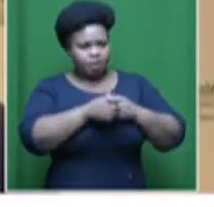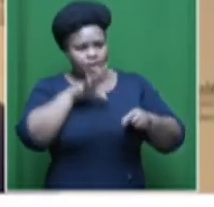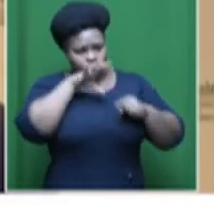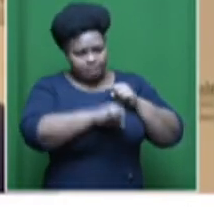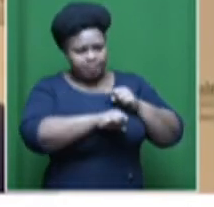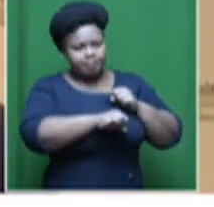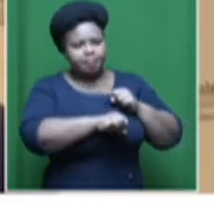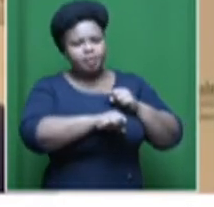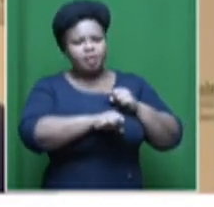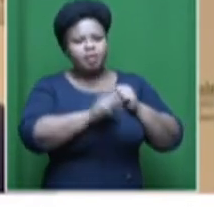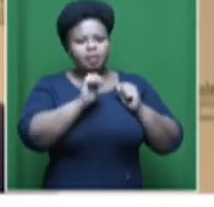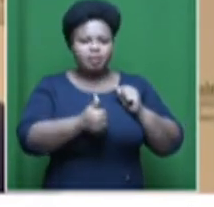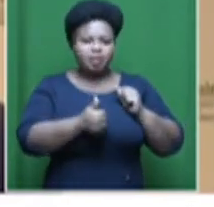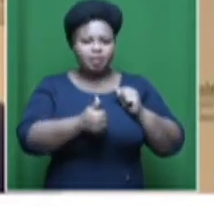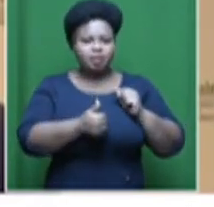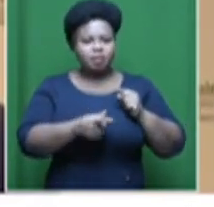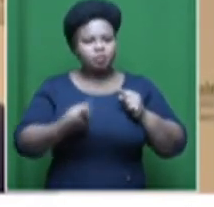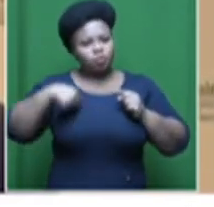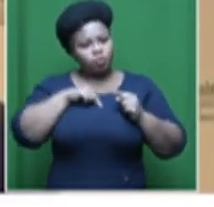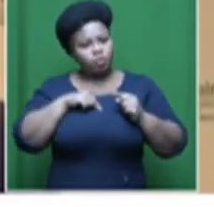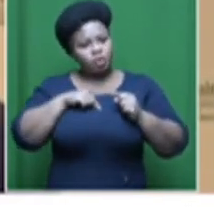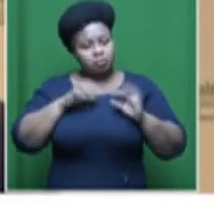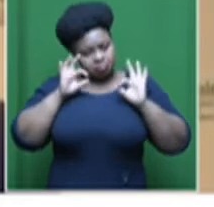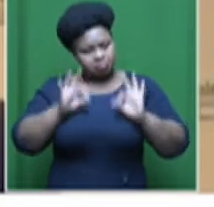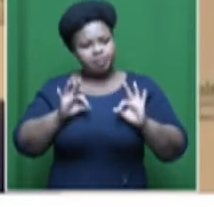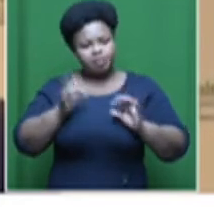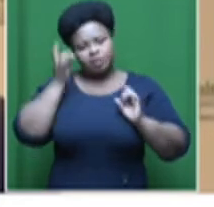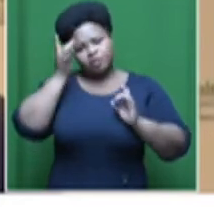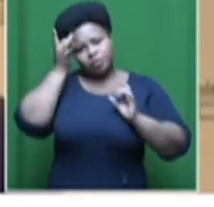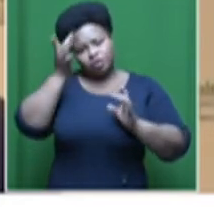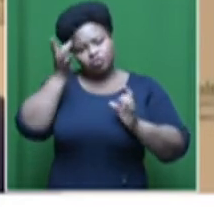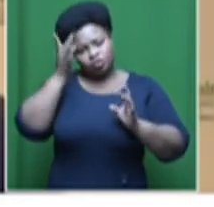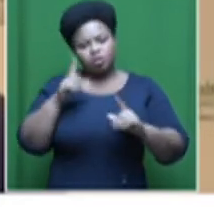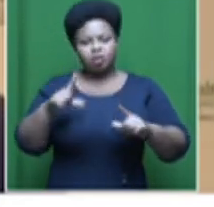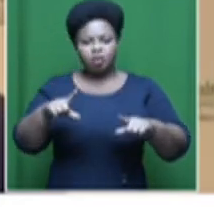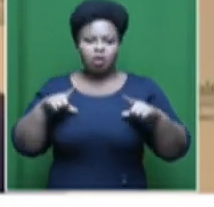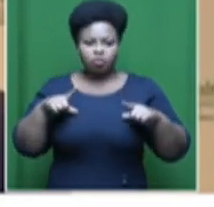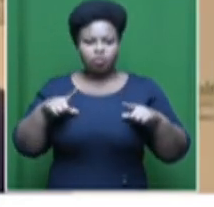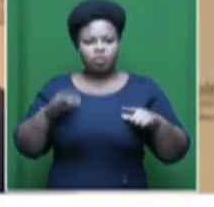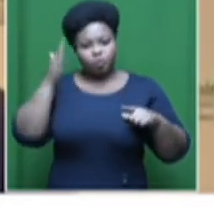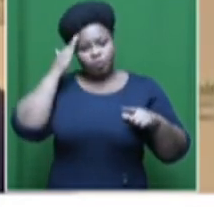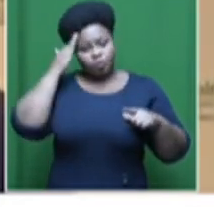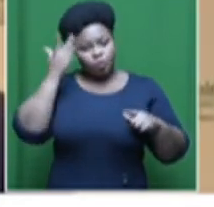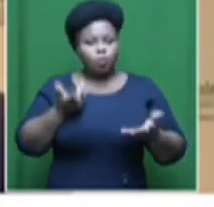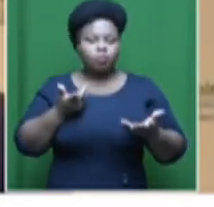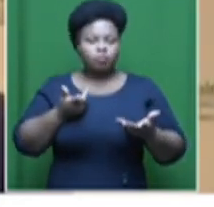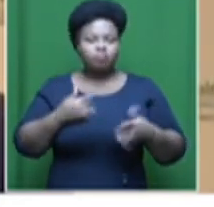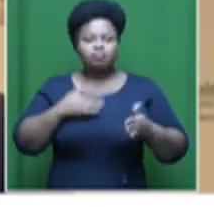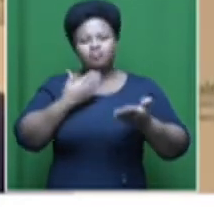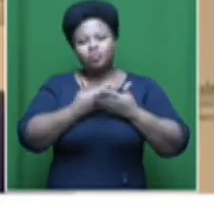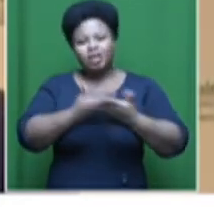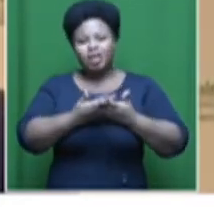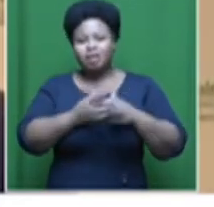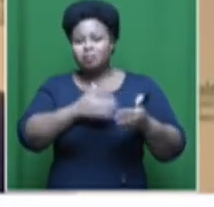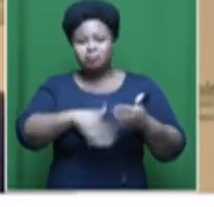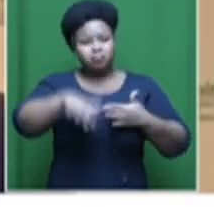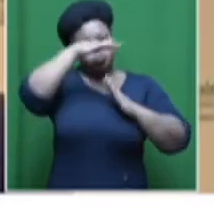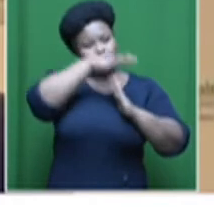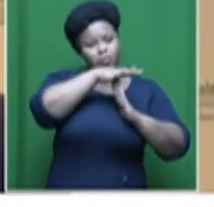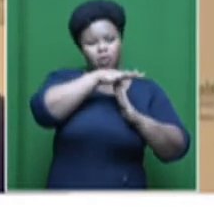done and therefore gives us good information, quite leading also compared to some of our